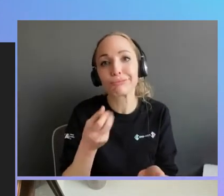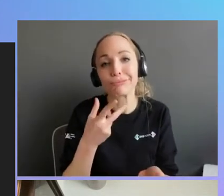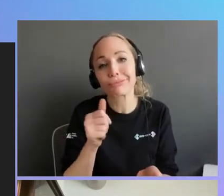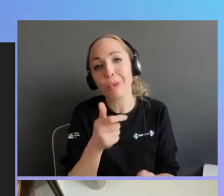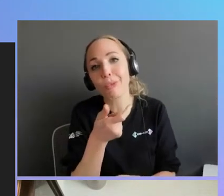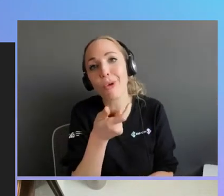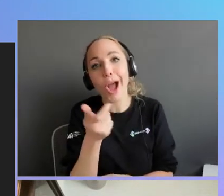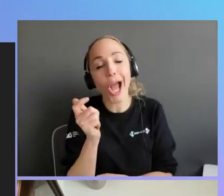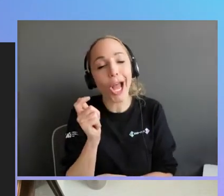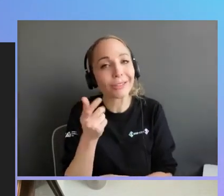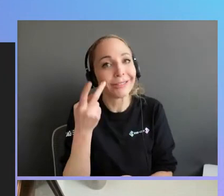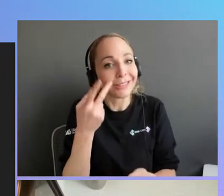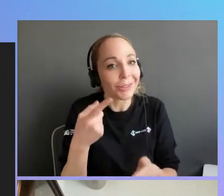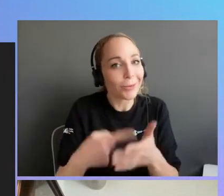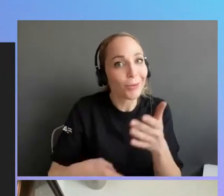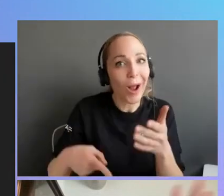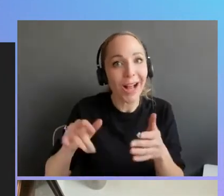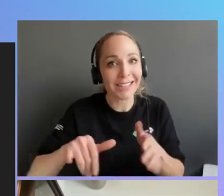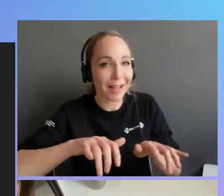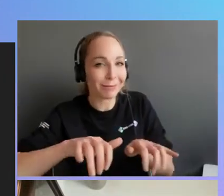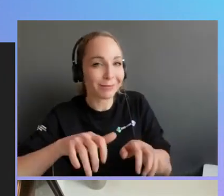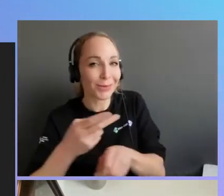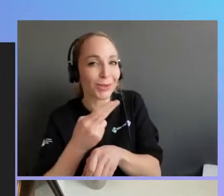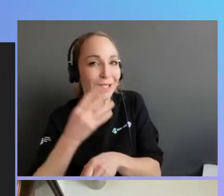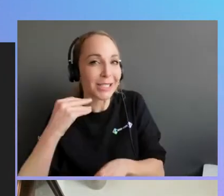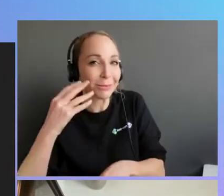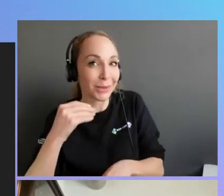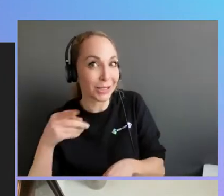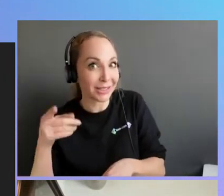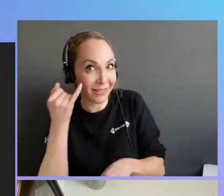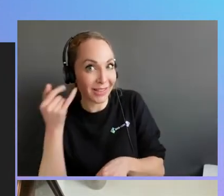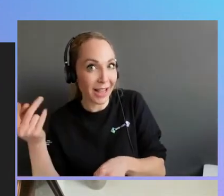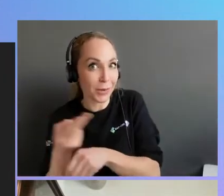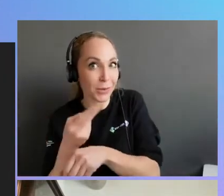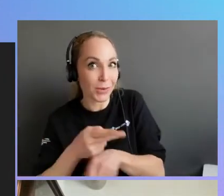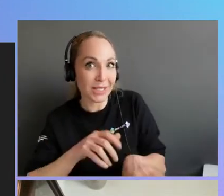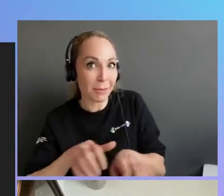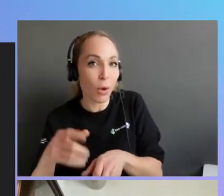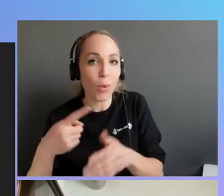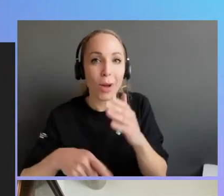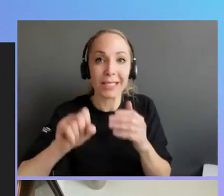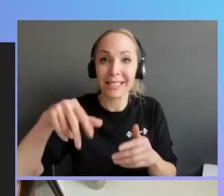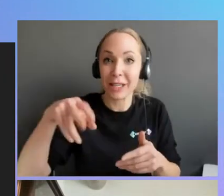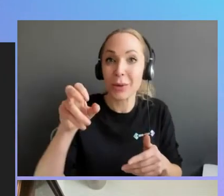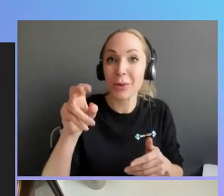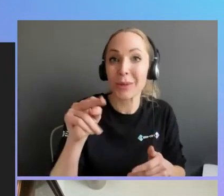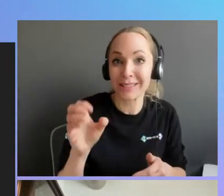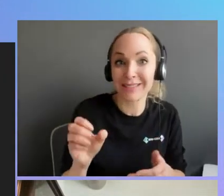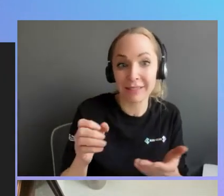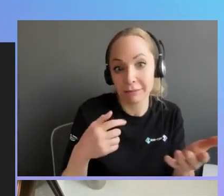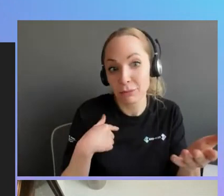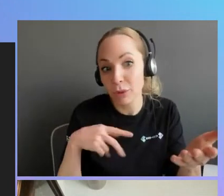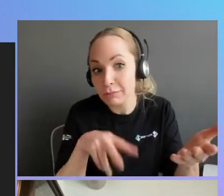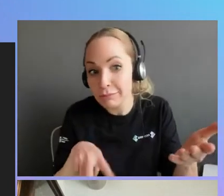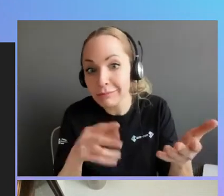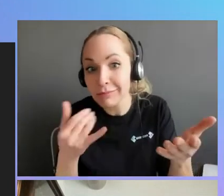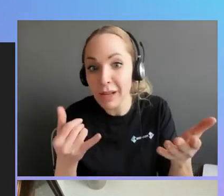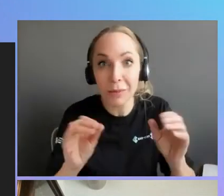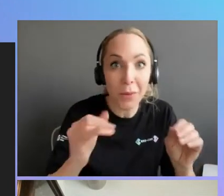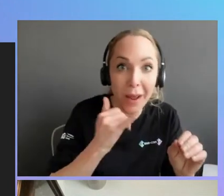what a keyboard user's experience would be, what the sequence looks like. Make sure you don't have any errors there. But with that, I'm going to hit next.